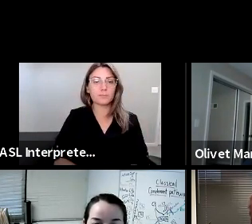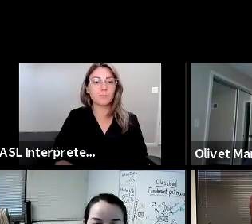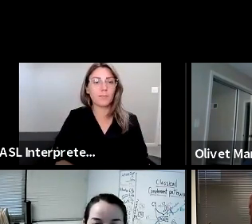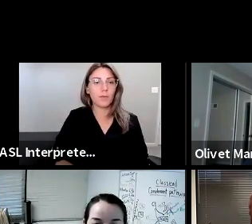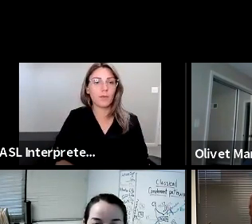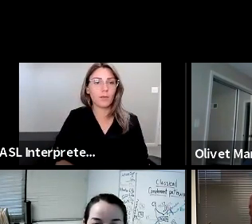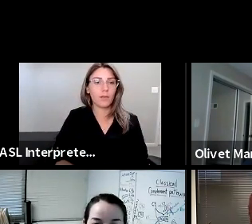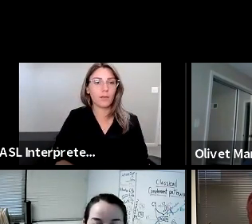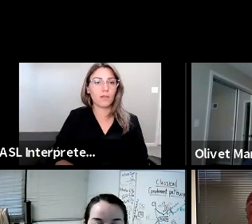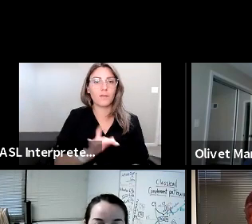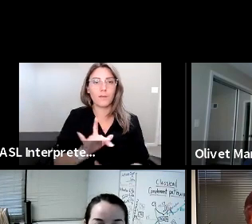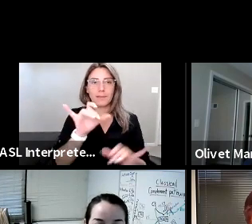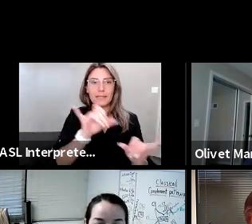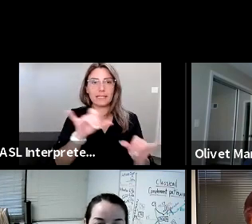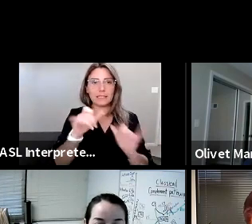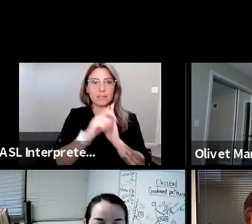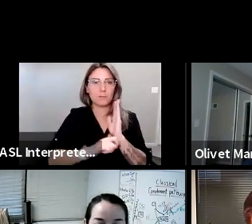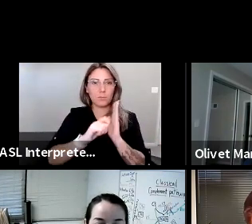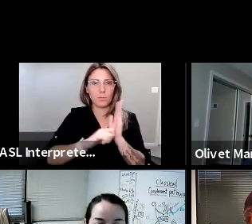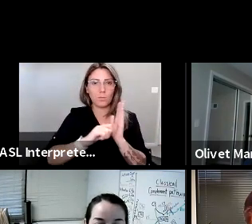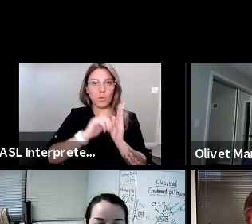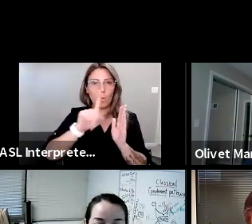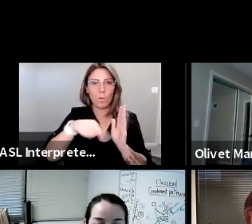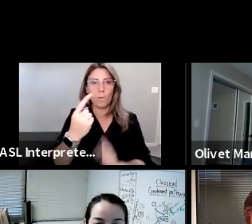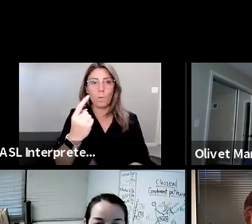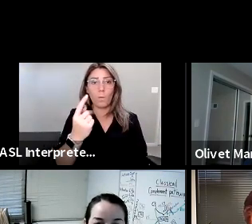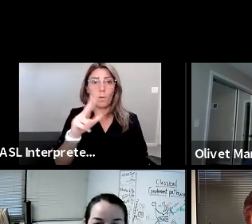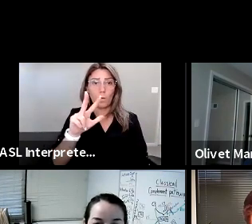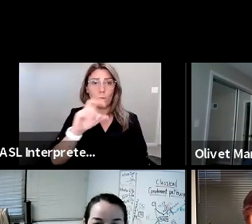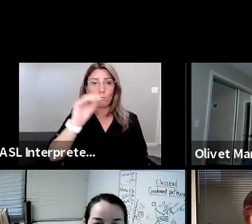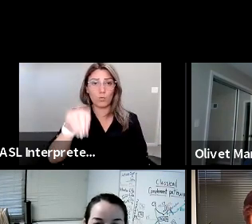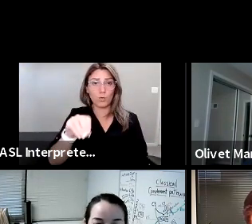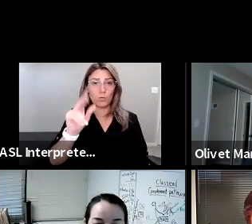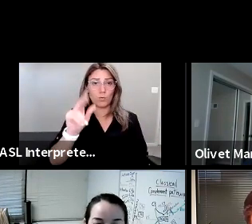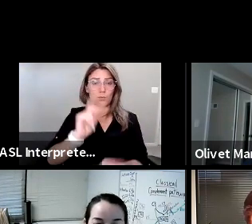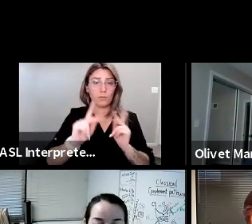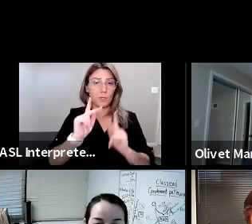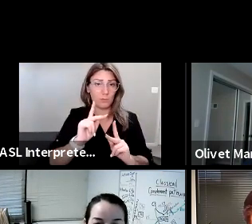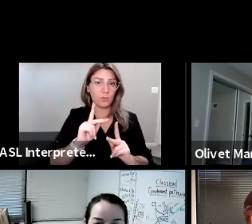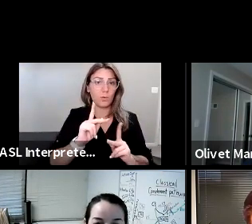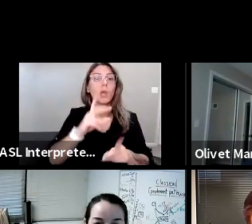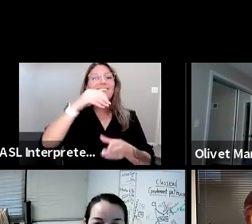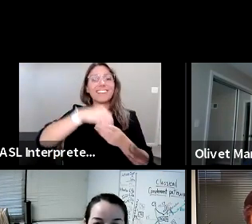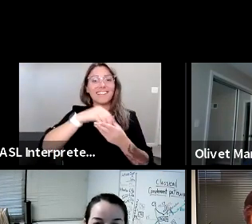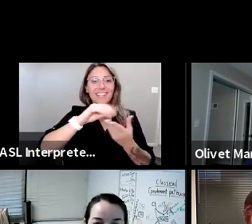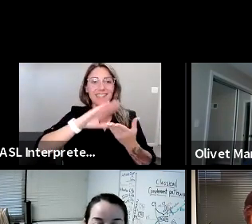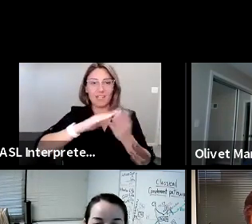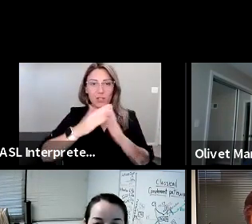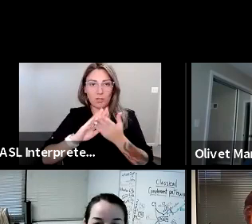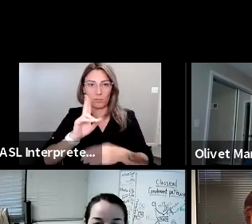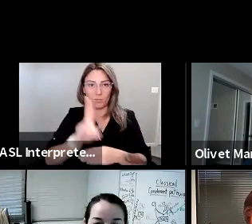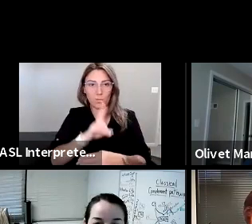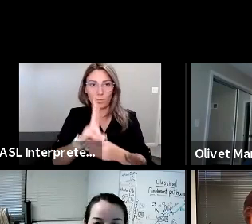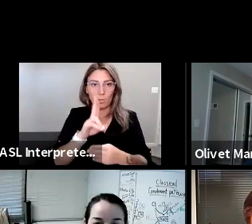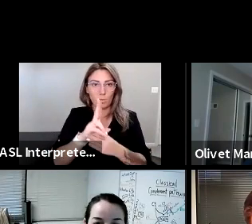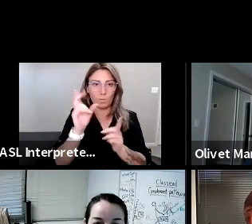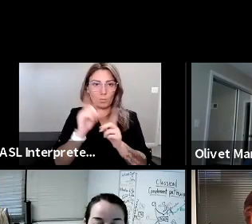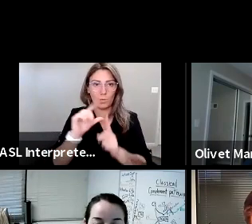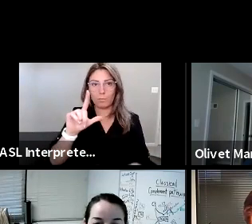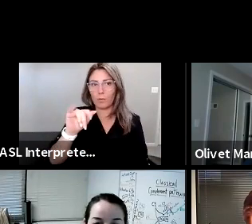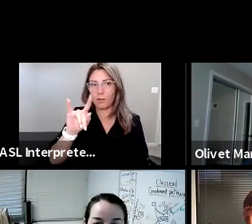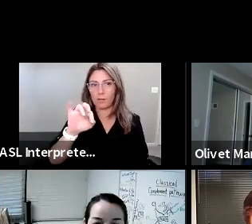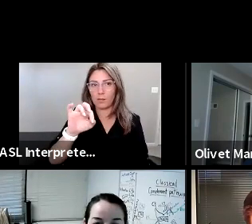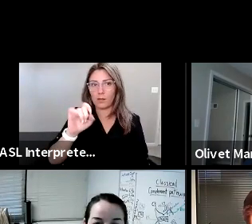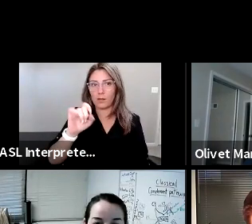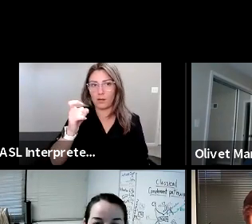from that same article, I was reading that only 3% of people within the community use the term Latinx. So it